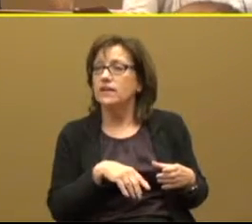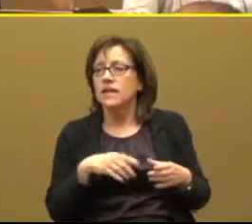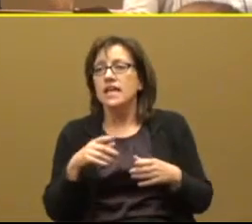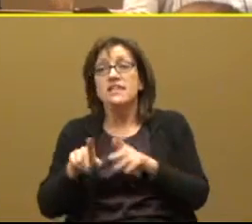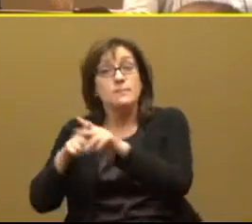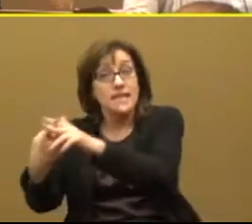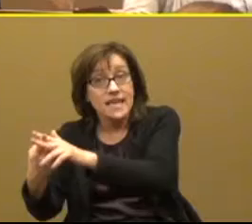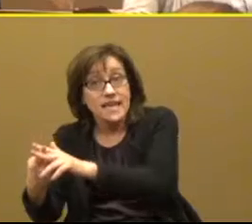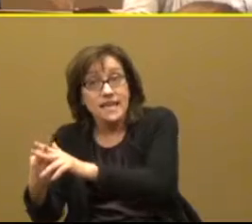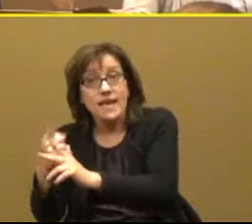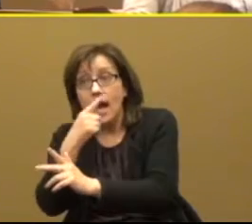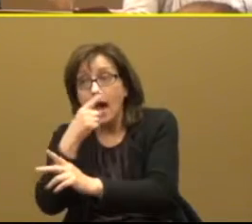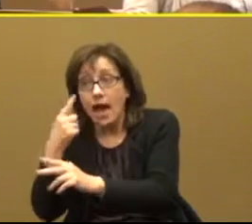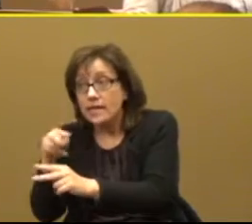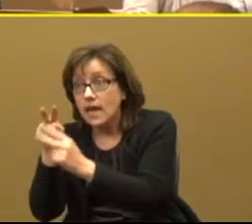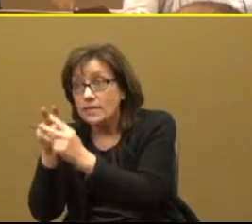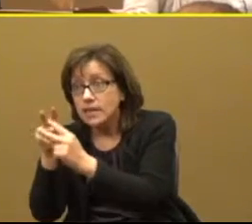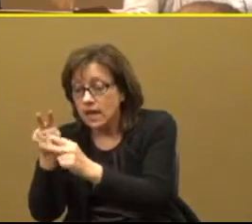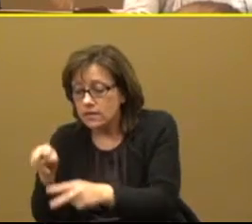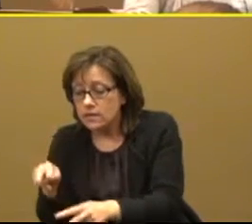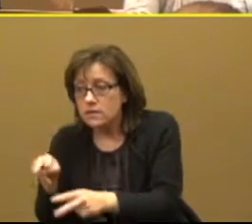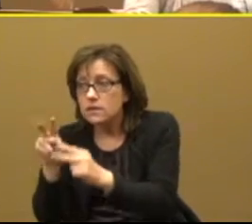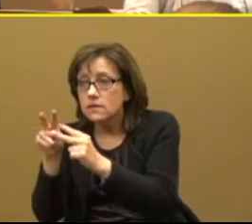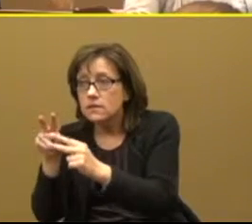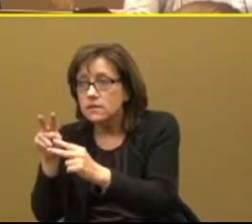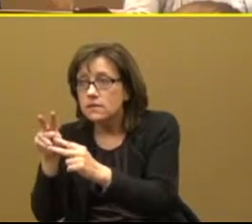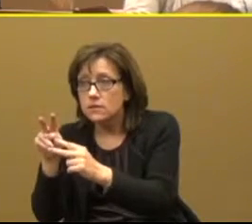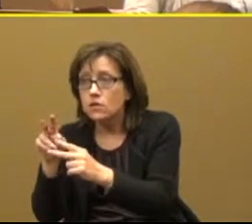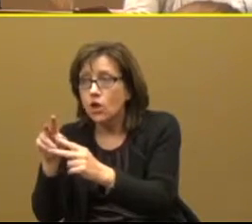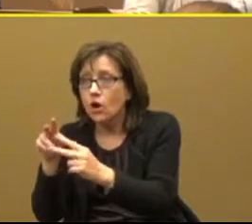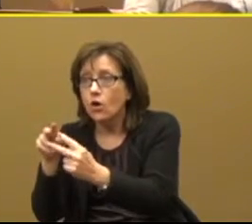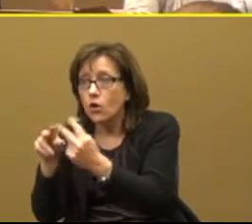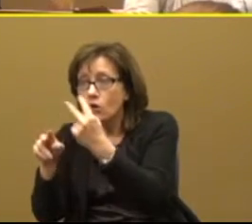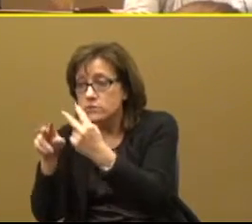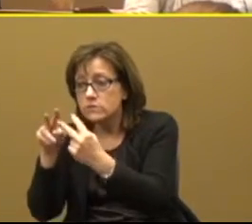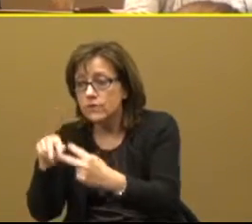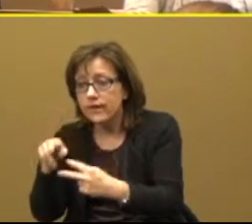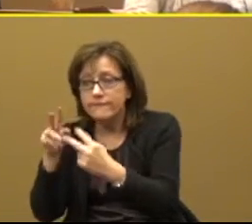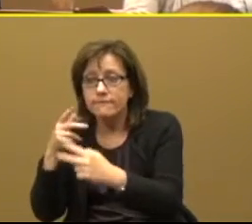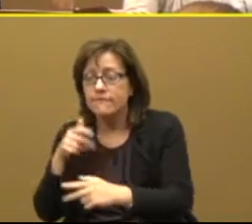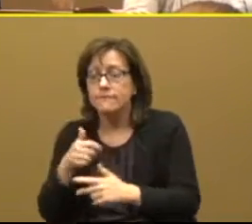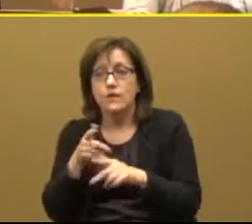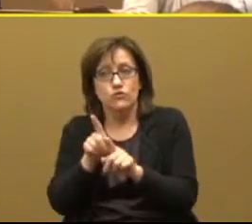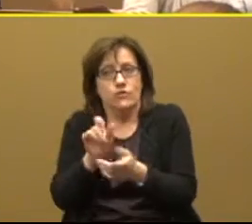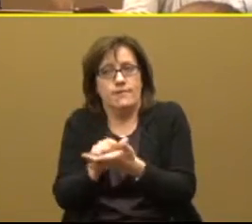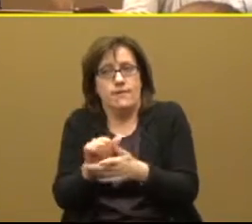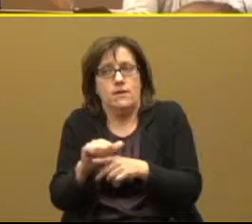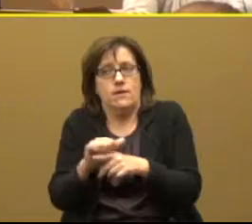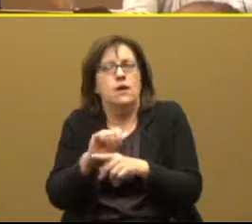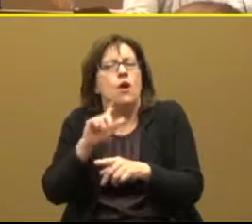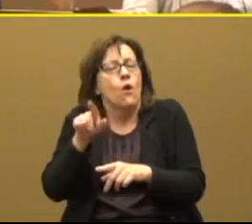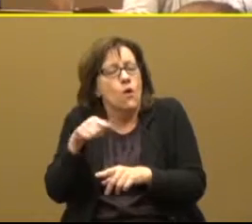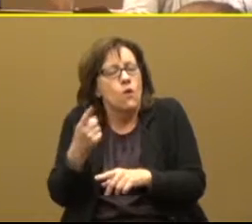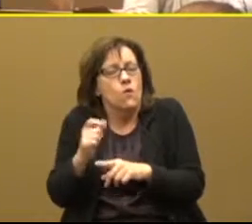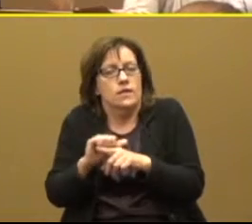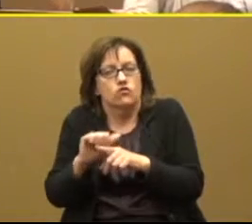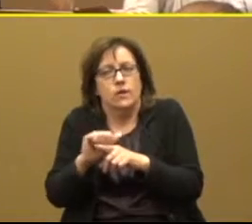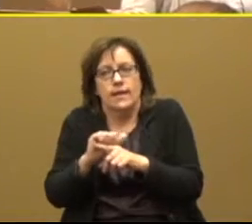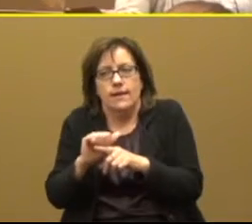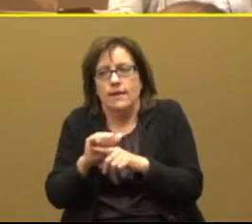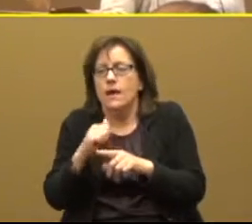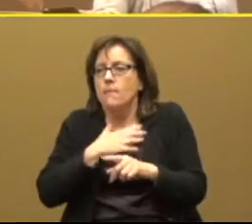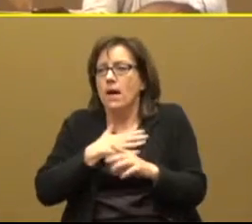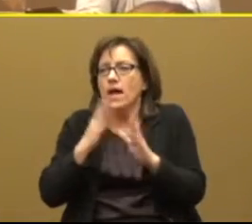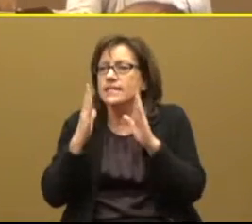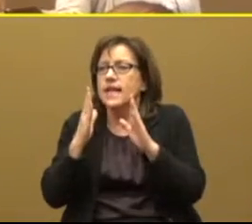use eye contact, things like that to make sure. But during those training sessions, it is training only, so my attention